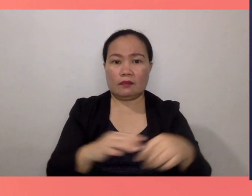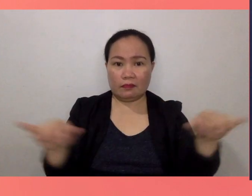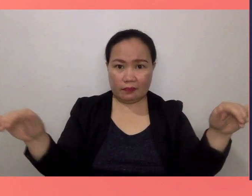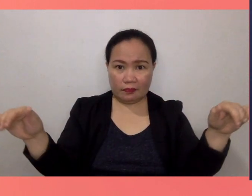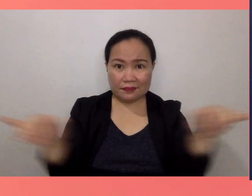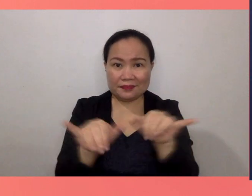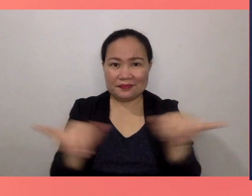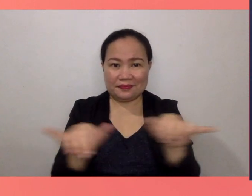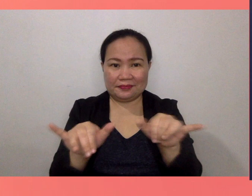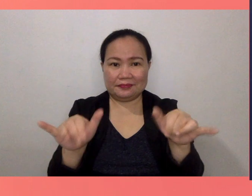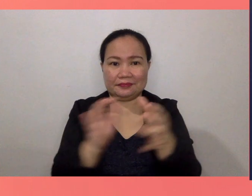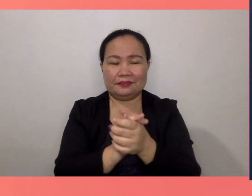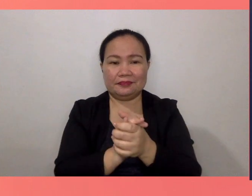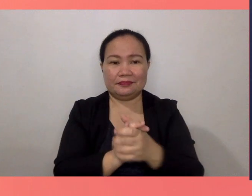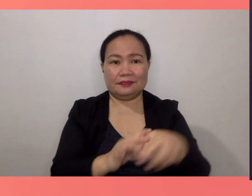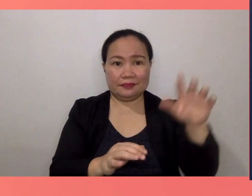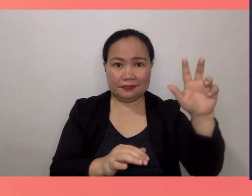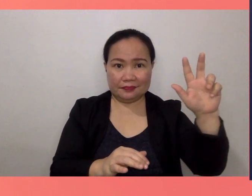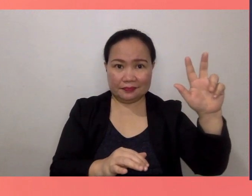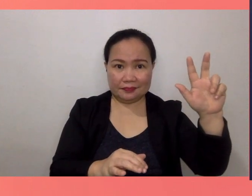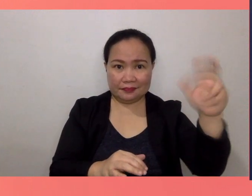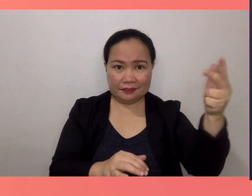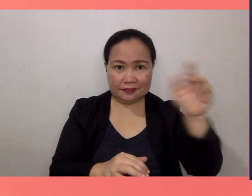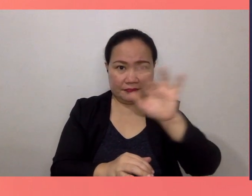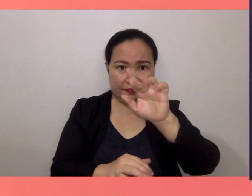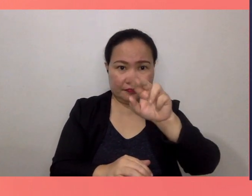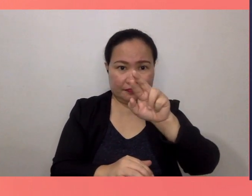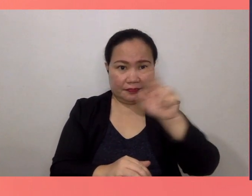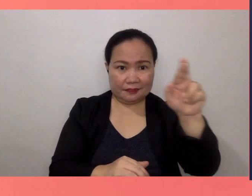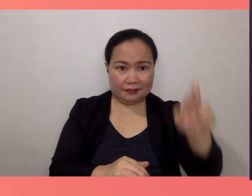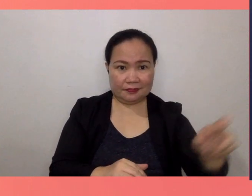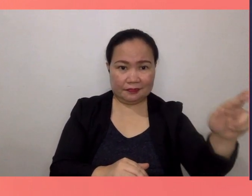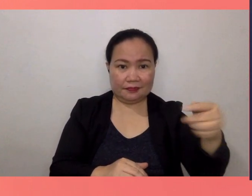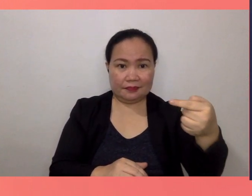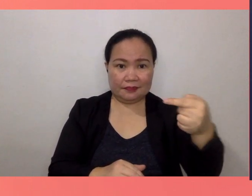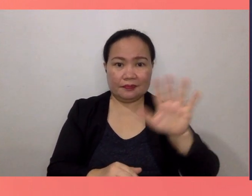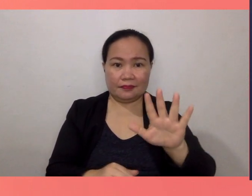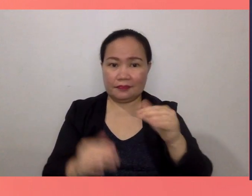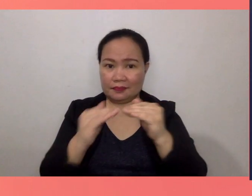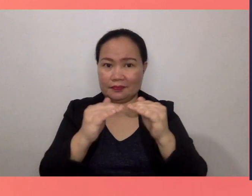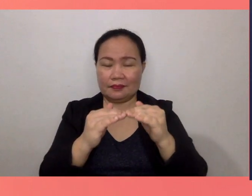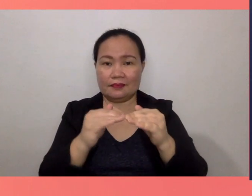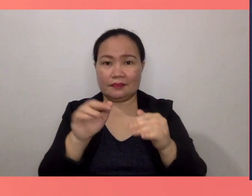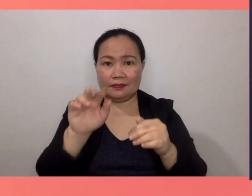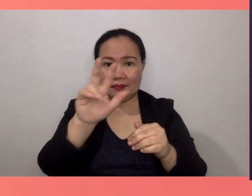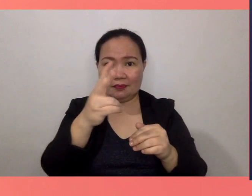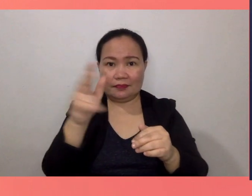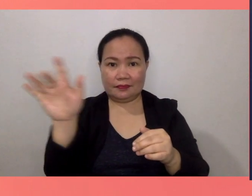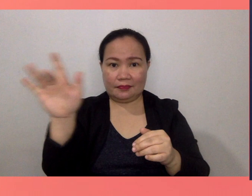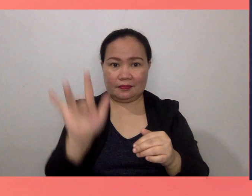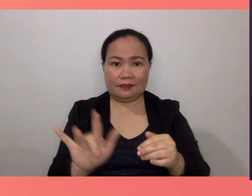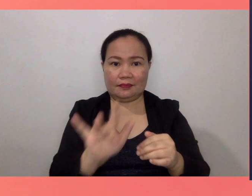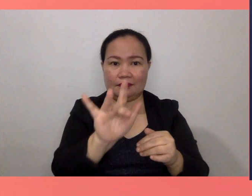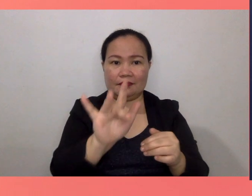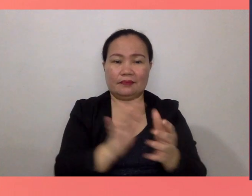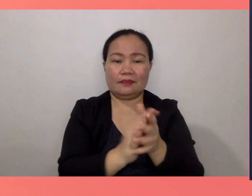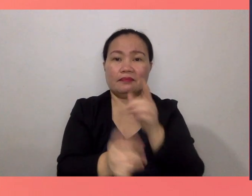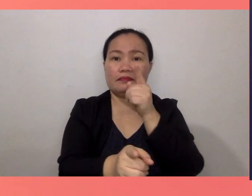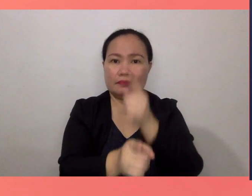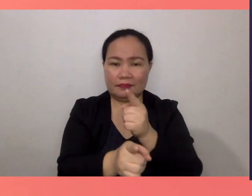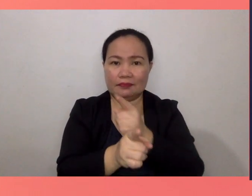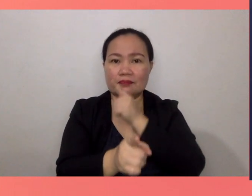that is the cube root of negative 5 is equal to the cube root of negative 5. So, negative 3 is a true